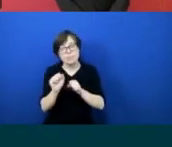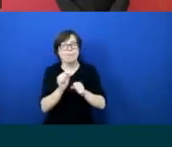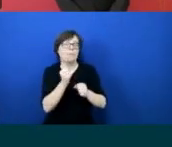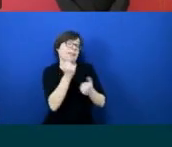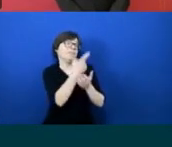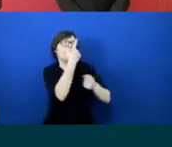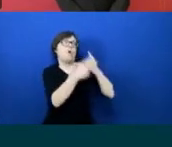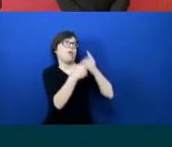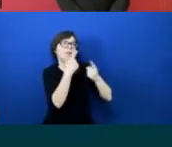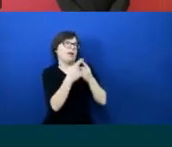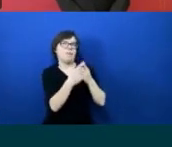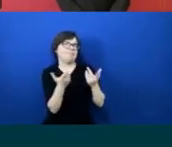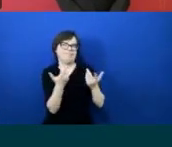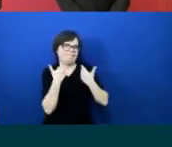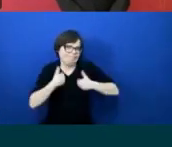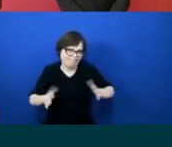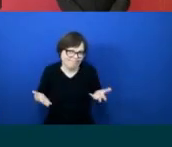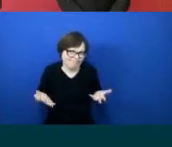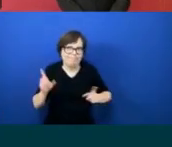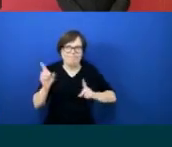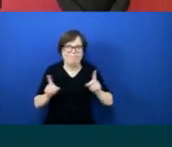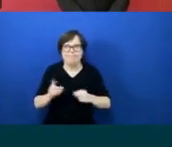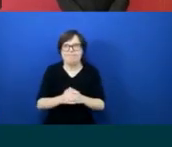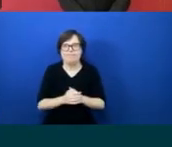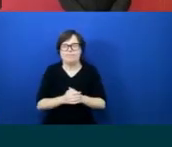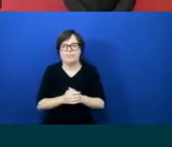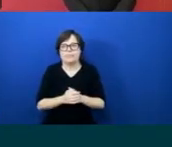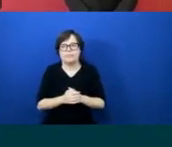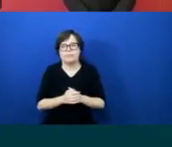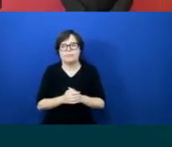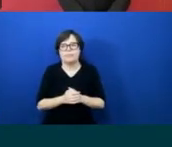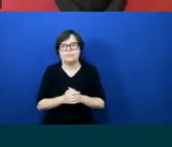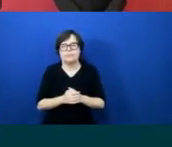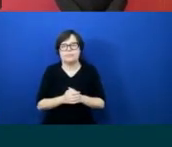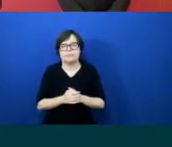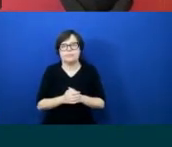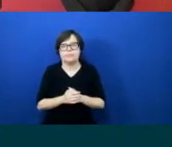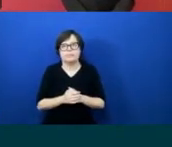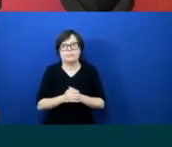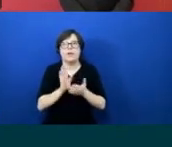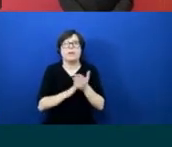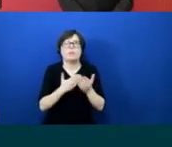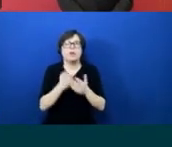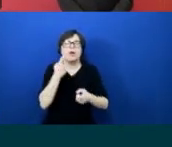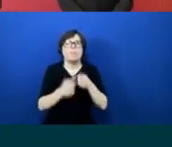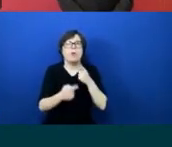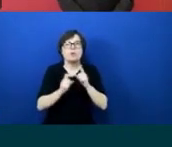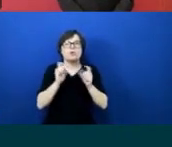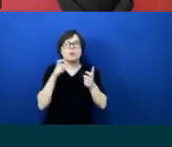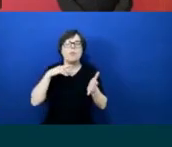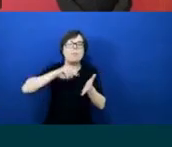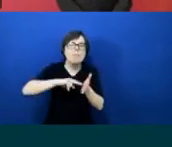was planned, they prioritized energy efficiency, which is, you know, also great,